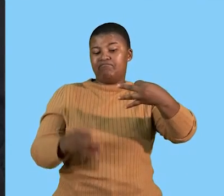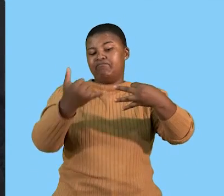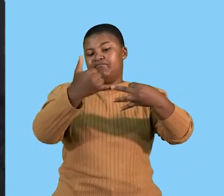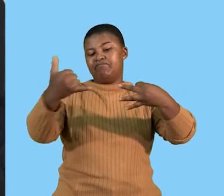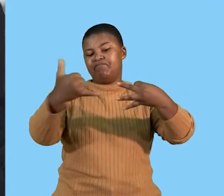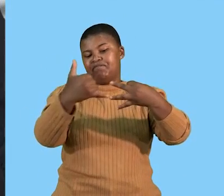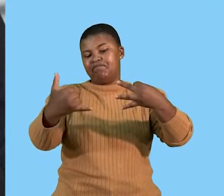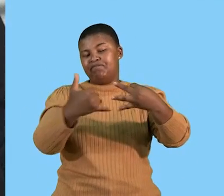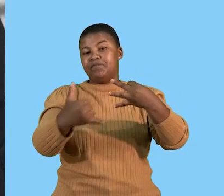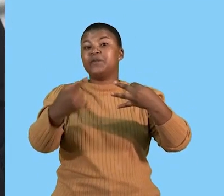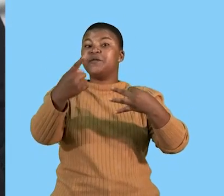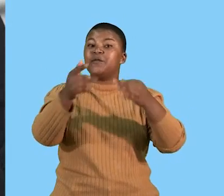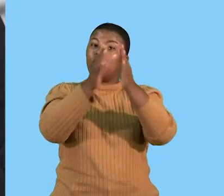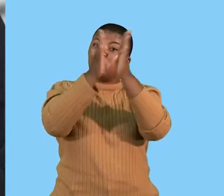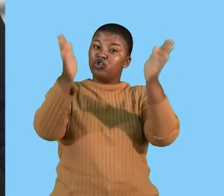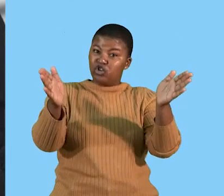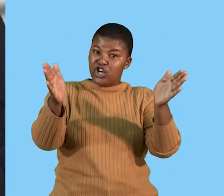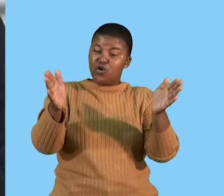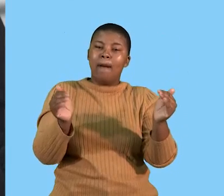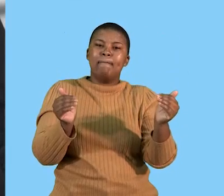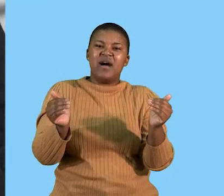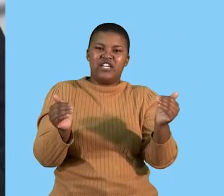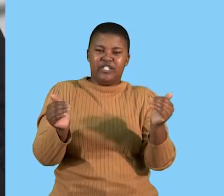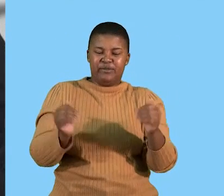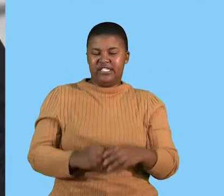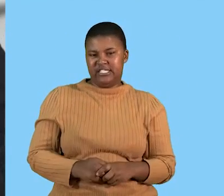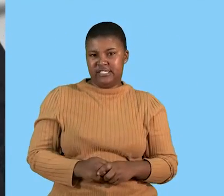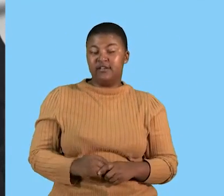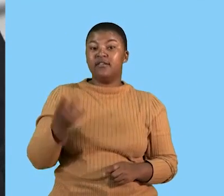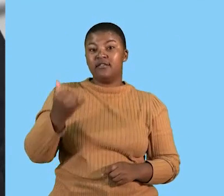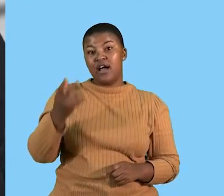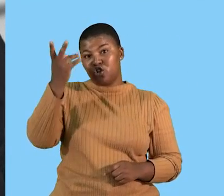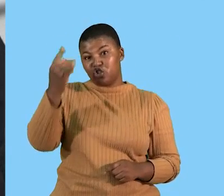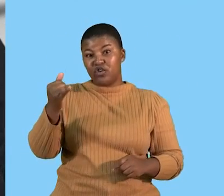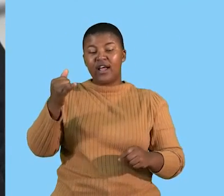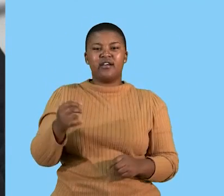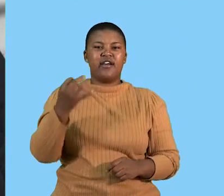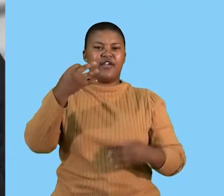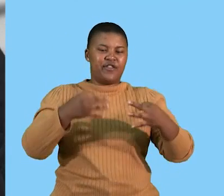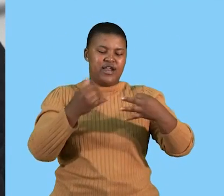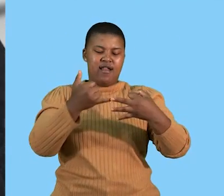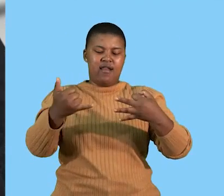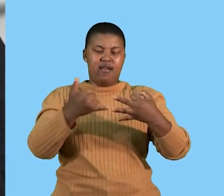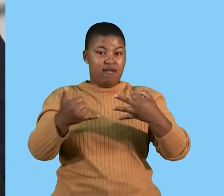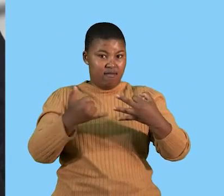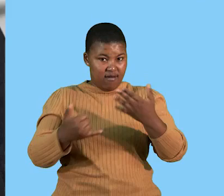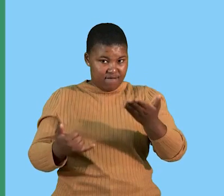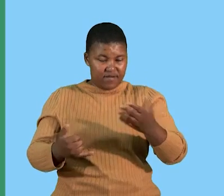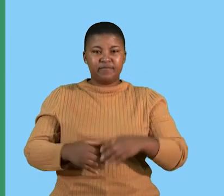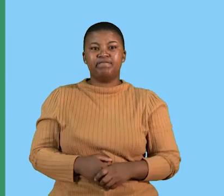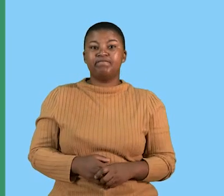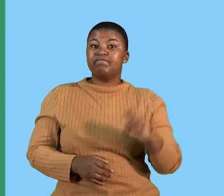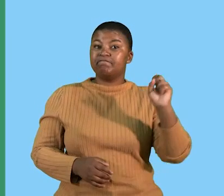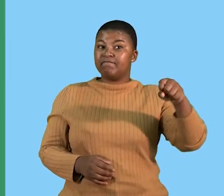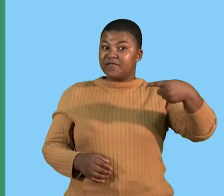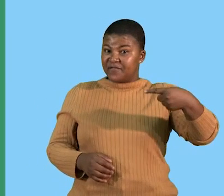levels of general management. So let's take a look at these three levels of management.